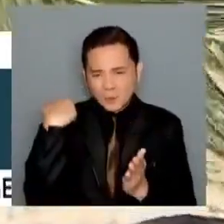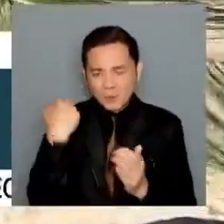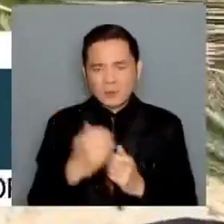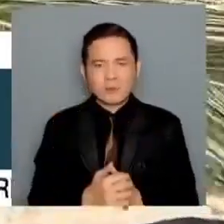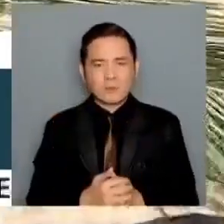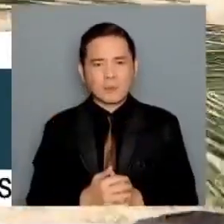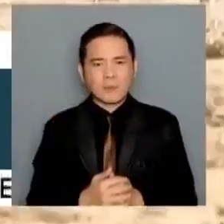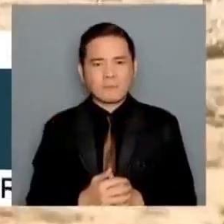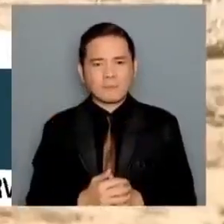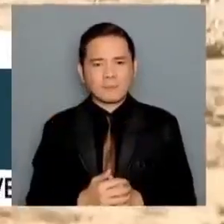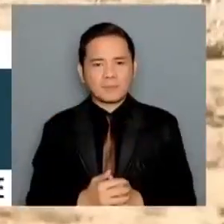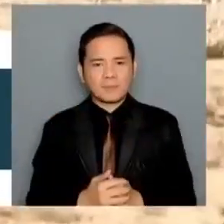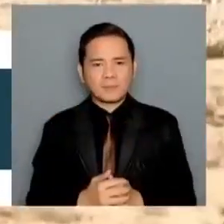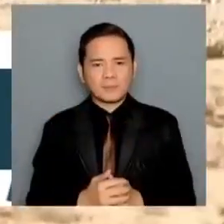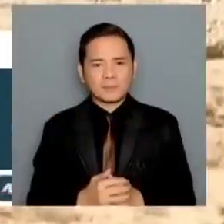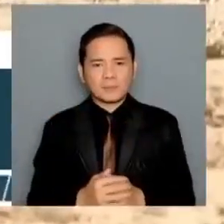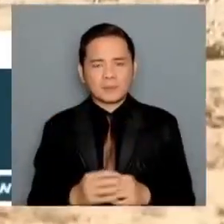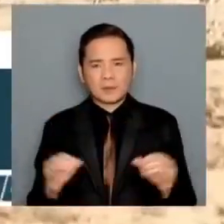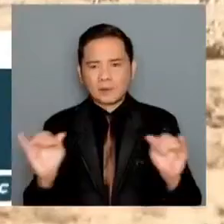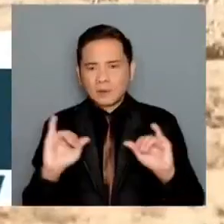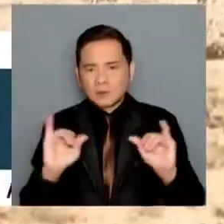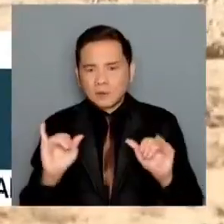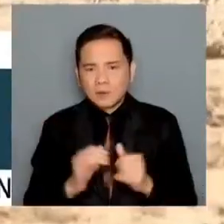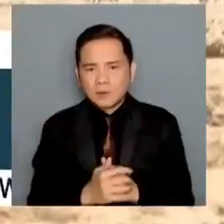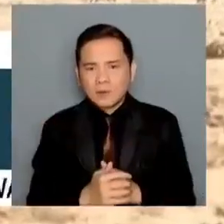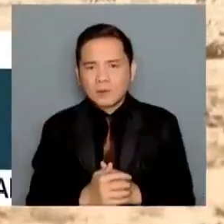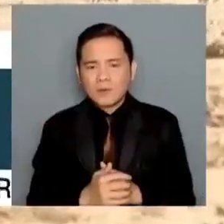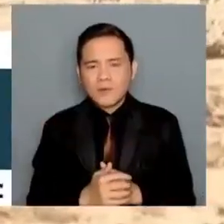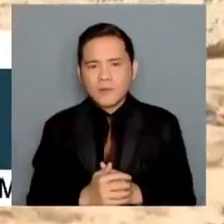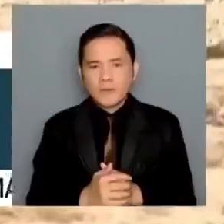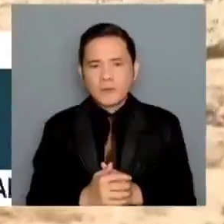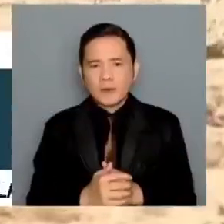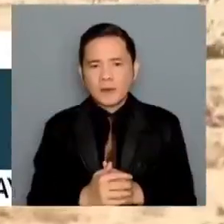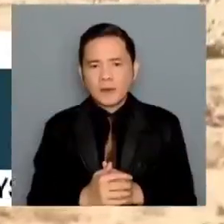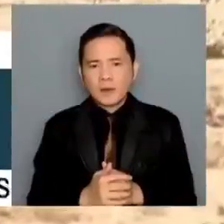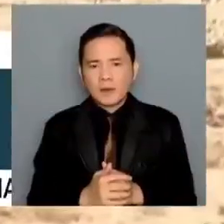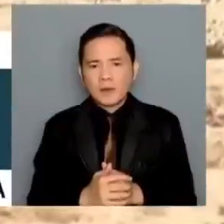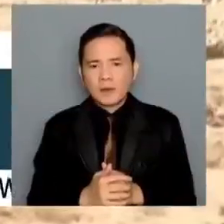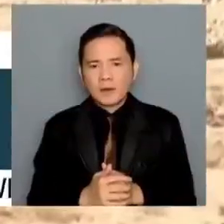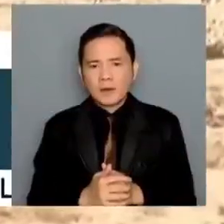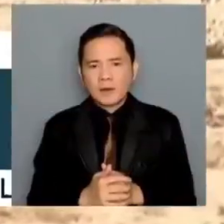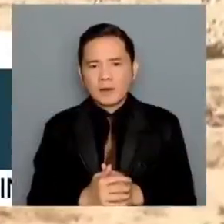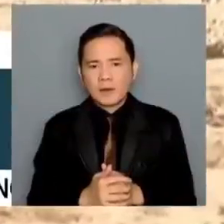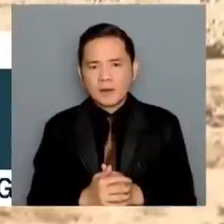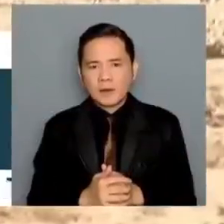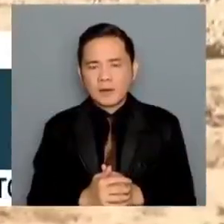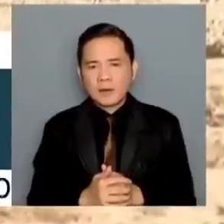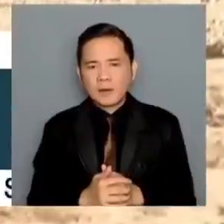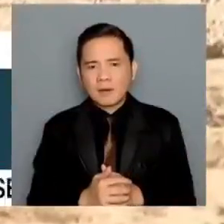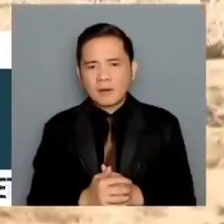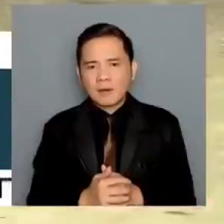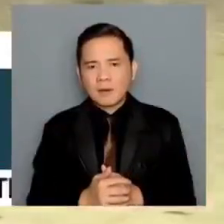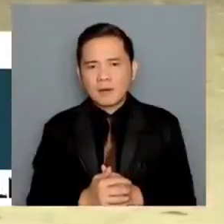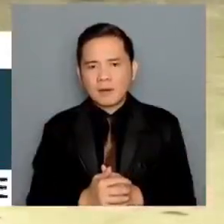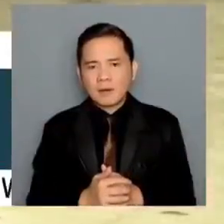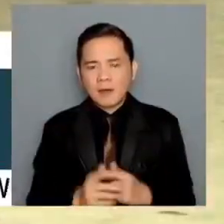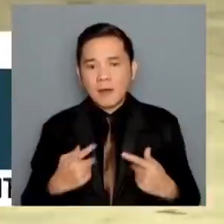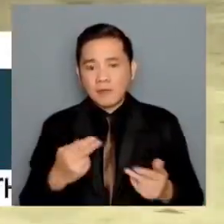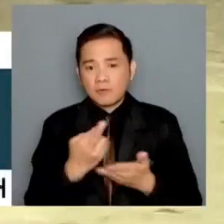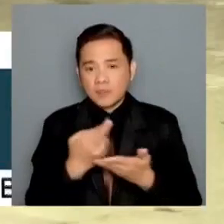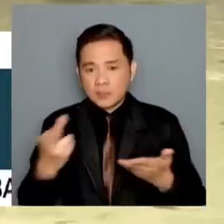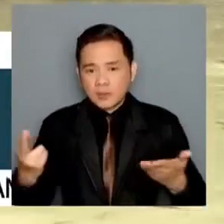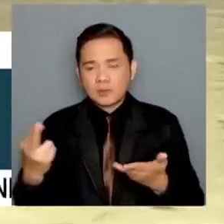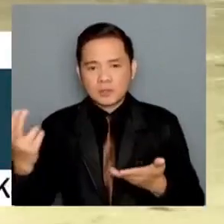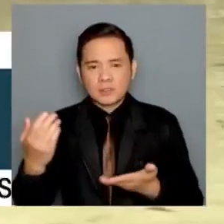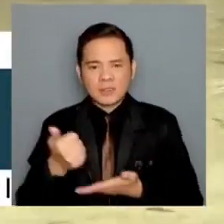those sickness or diseases that will be illnesses that will be that might be brought by the oil spill. Okay.